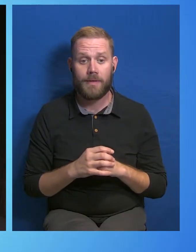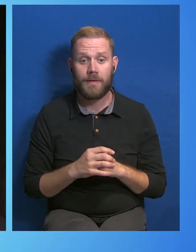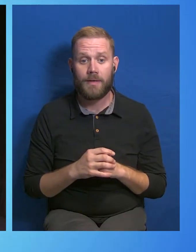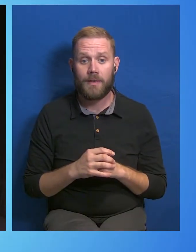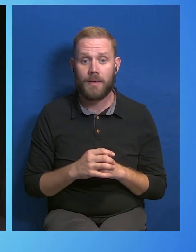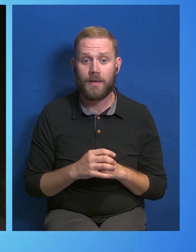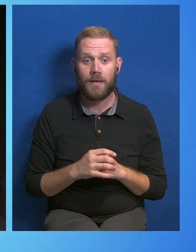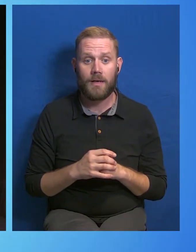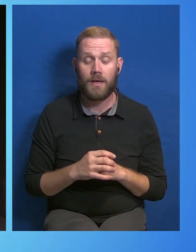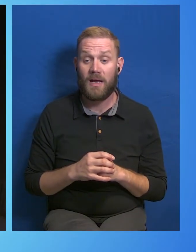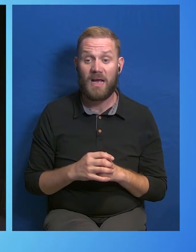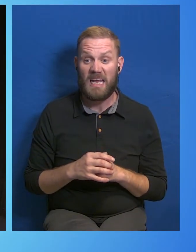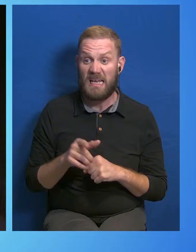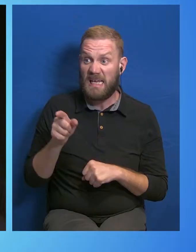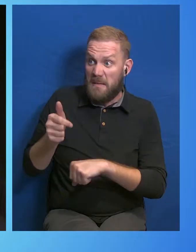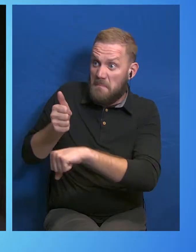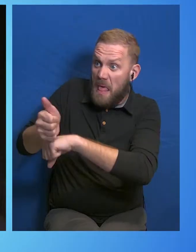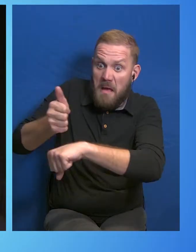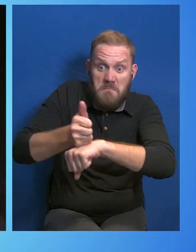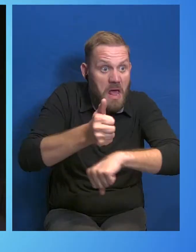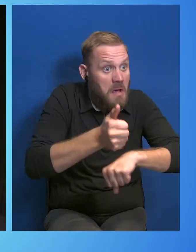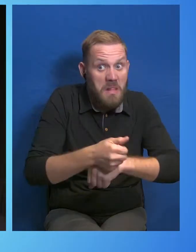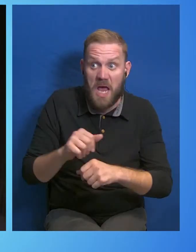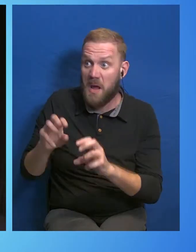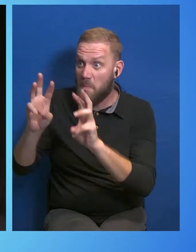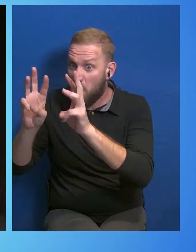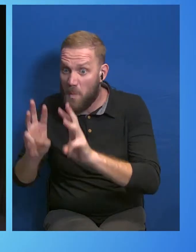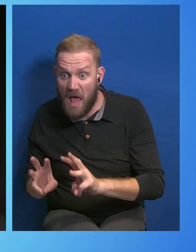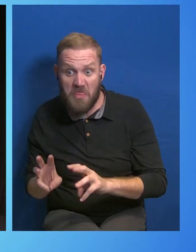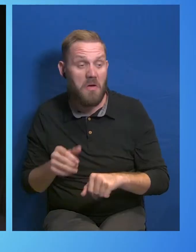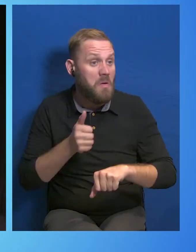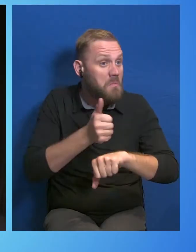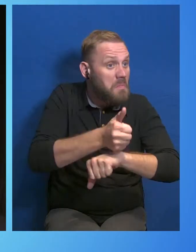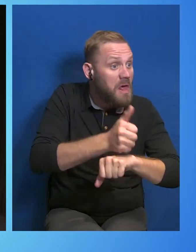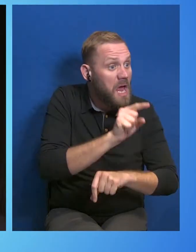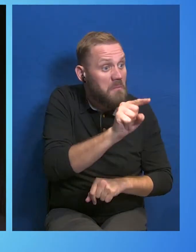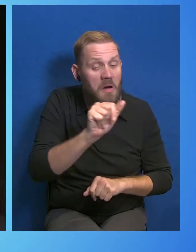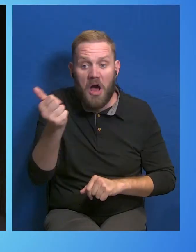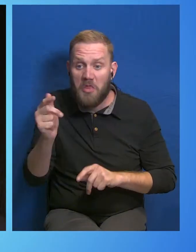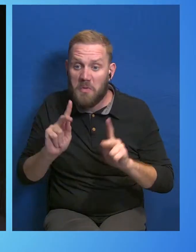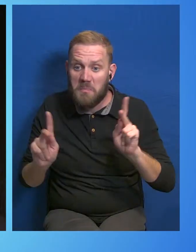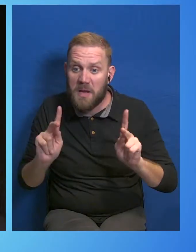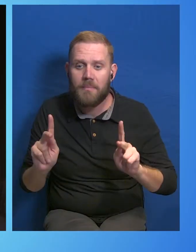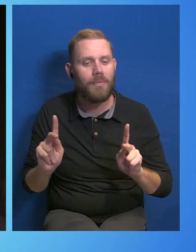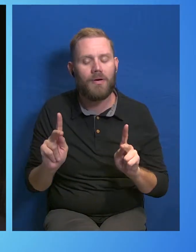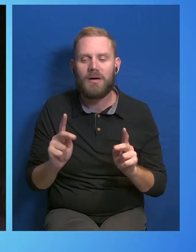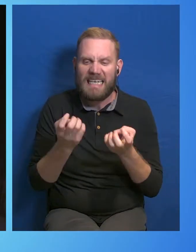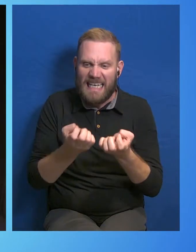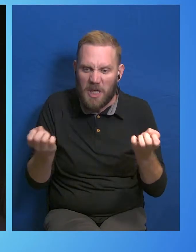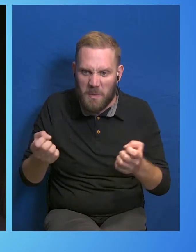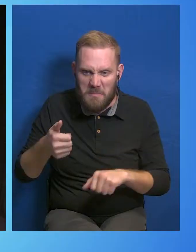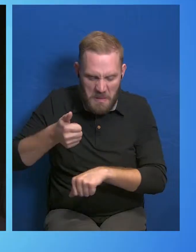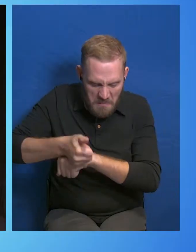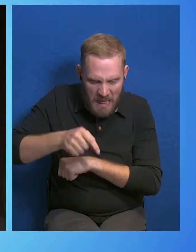that person does not cast blame on the weather or other people or the equipment.